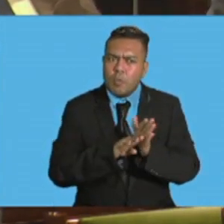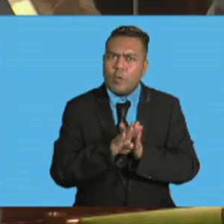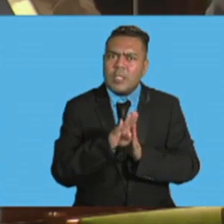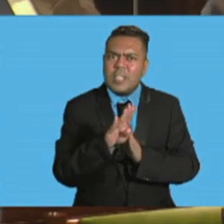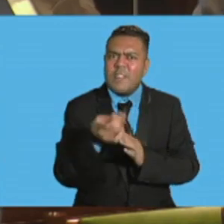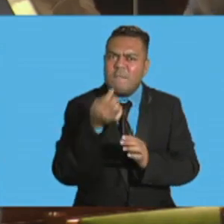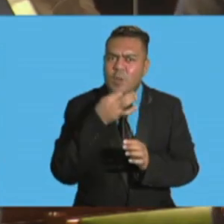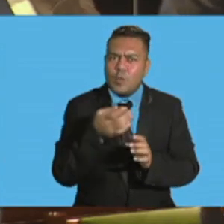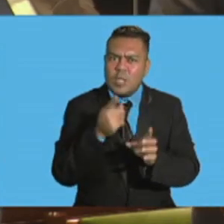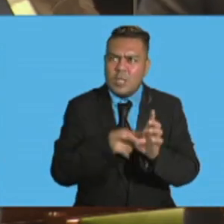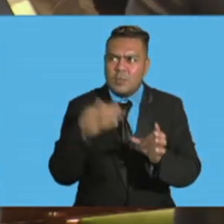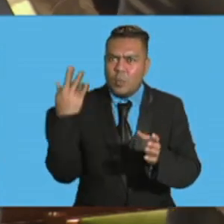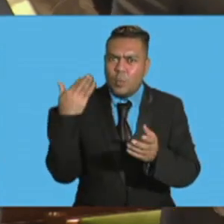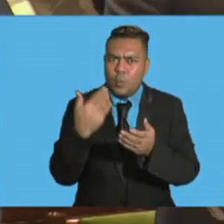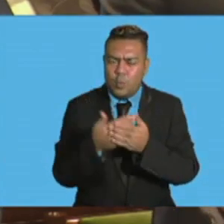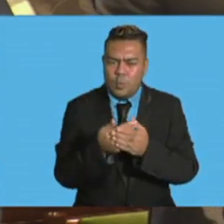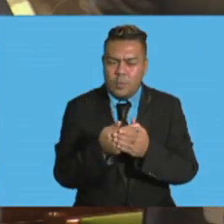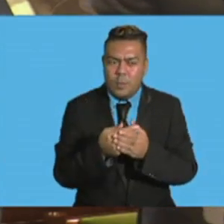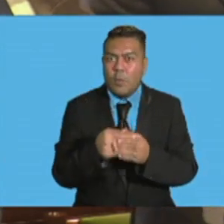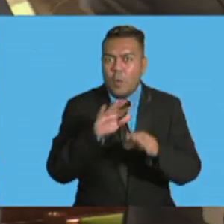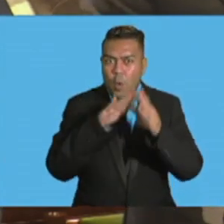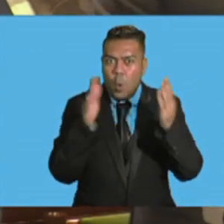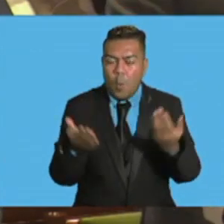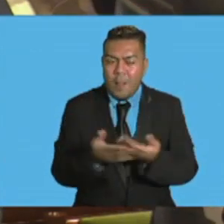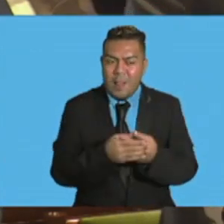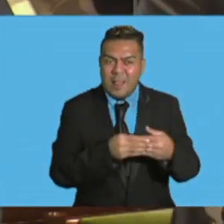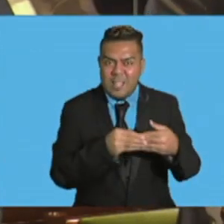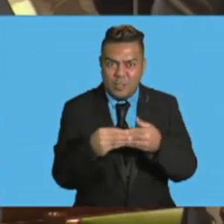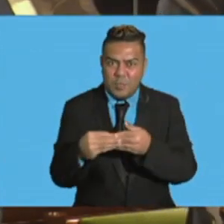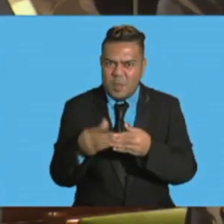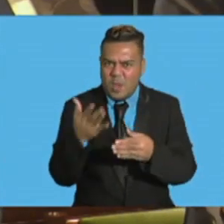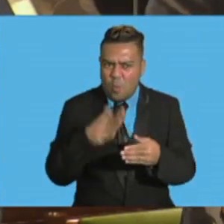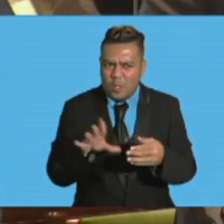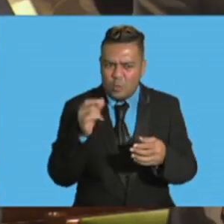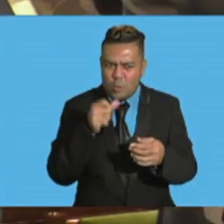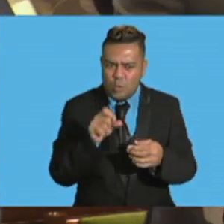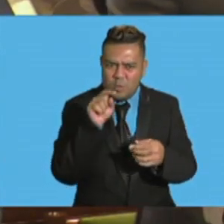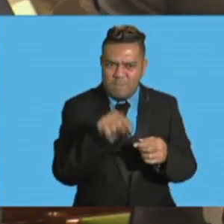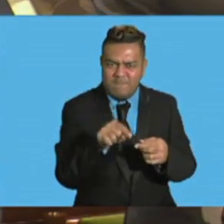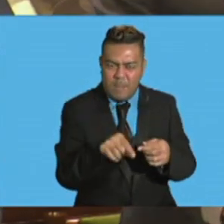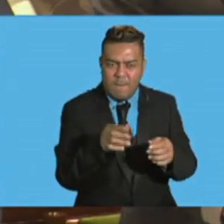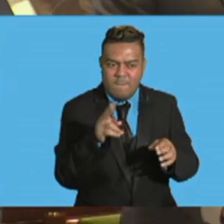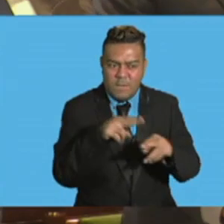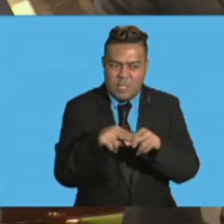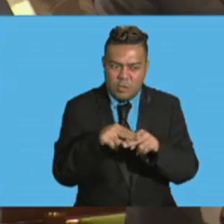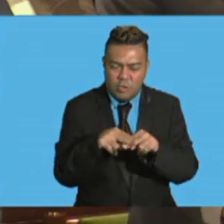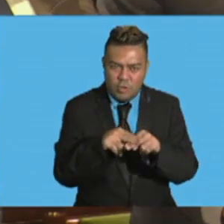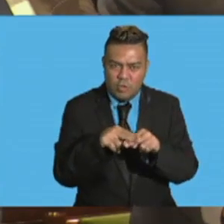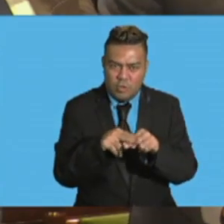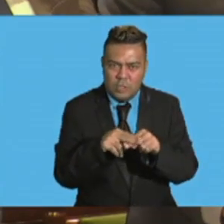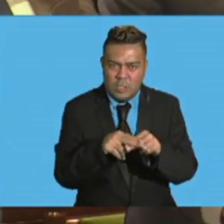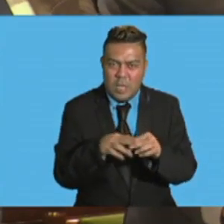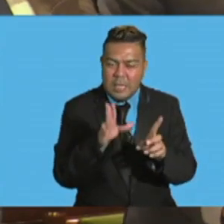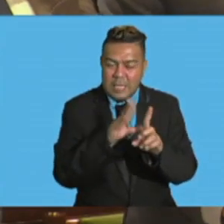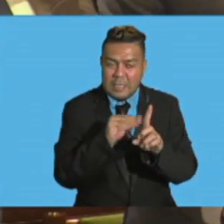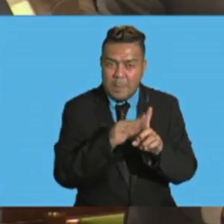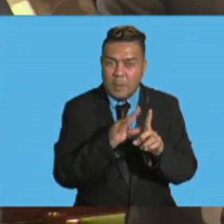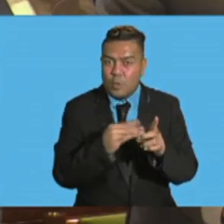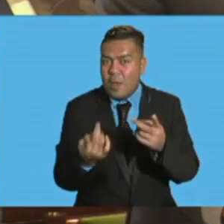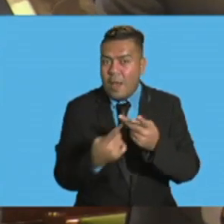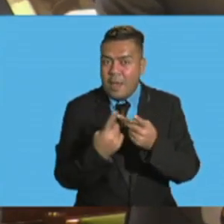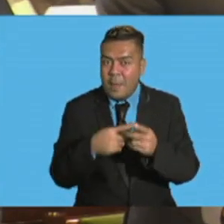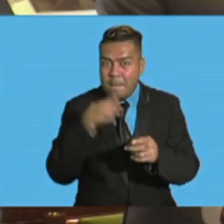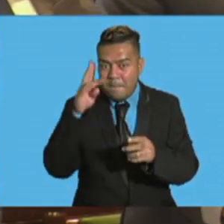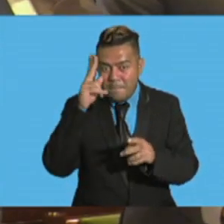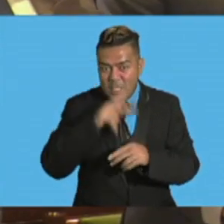Fiji's contribution to global leadership. But he also said that he wanted to use Fiji as an example to the rest of the Pacific and would like